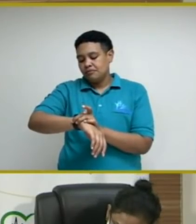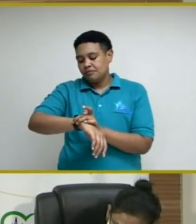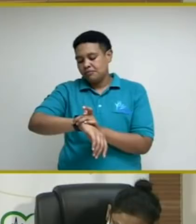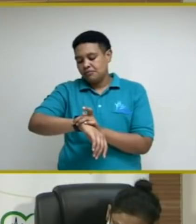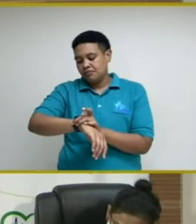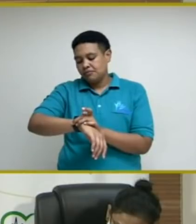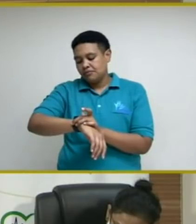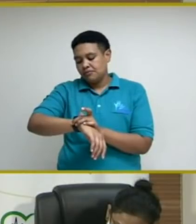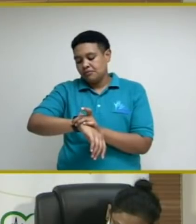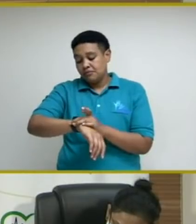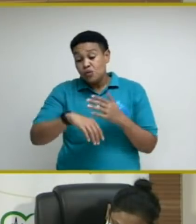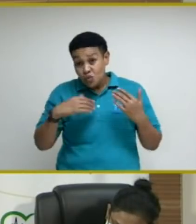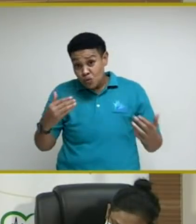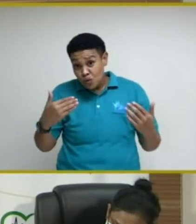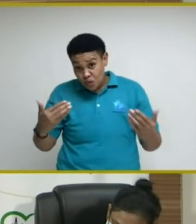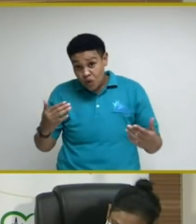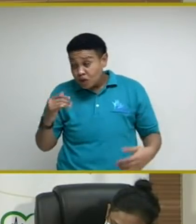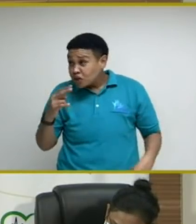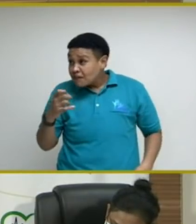You can go ahead, Javine.